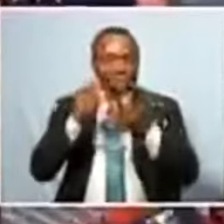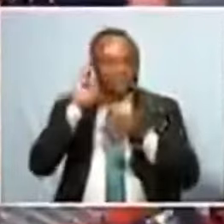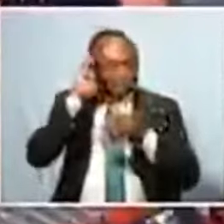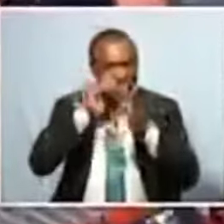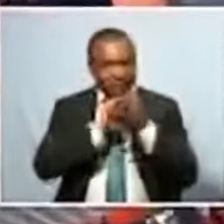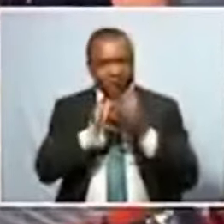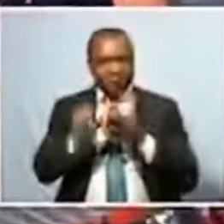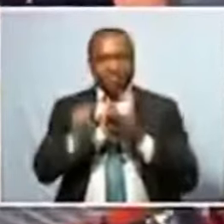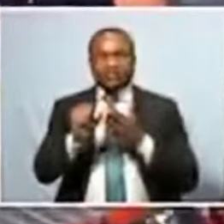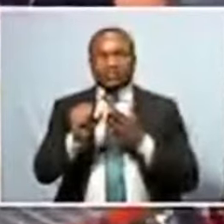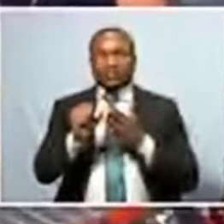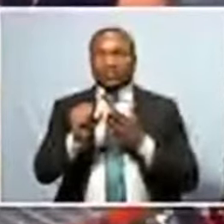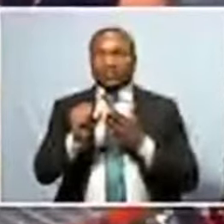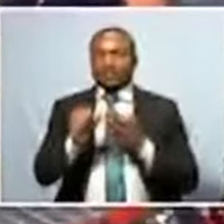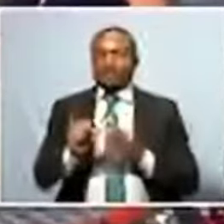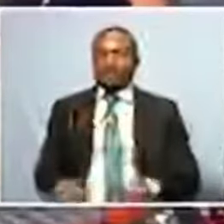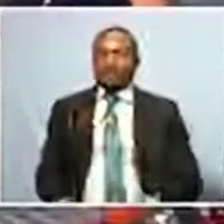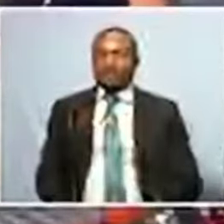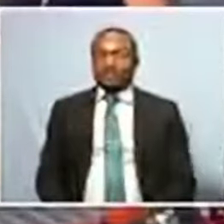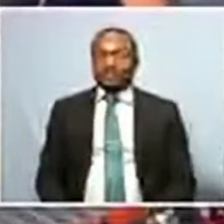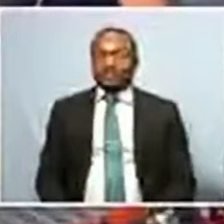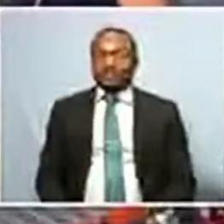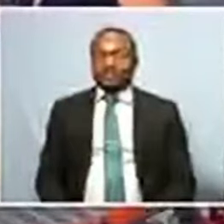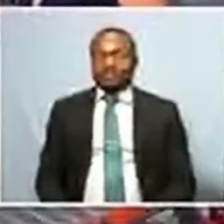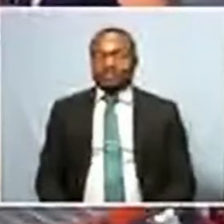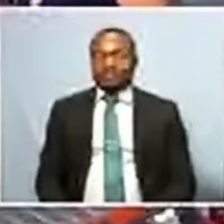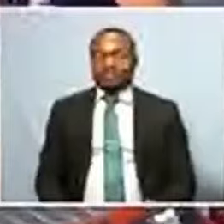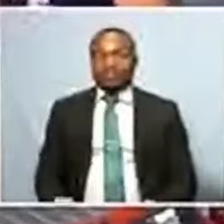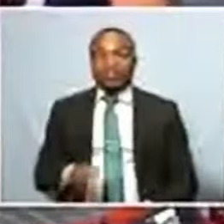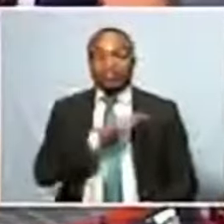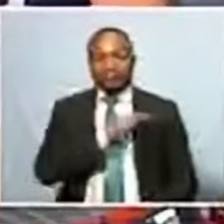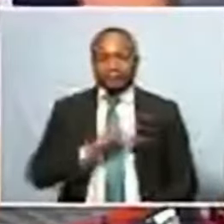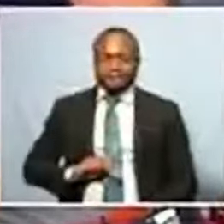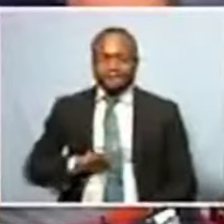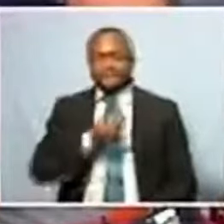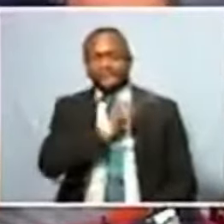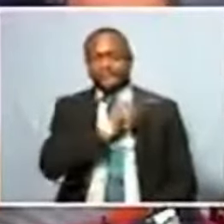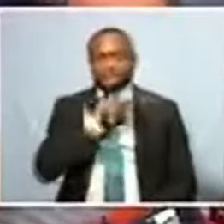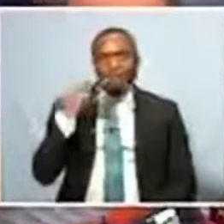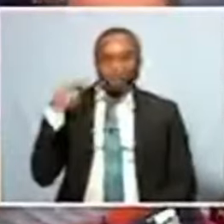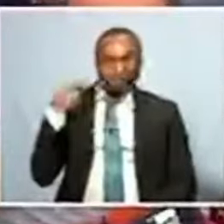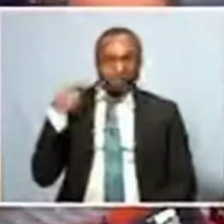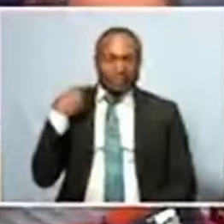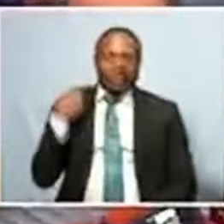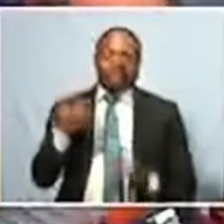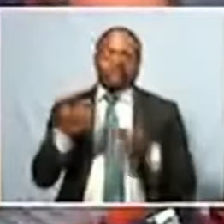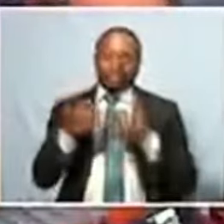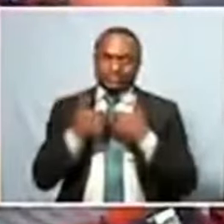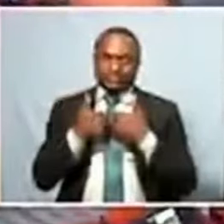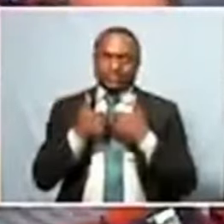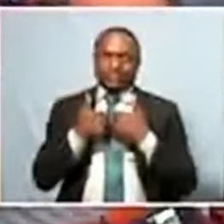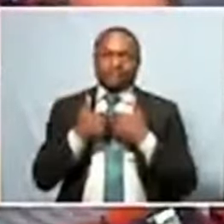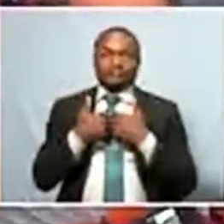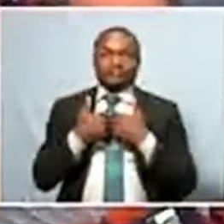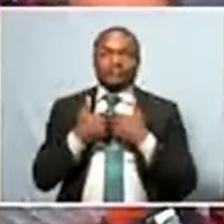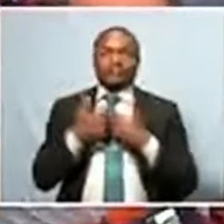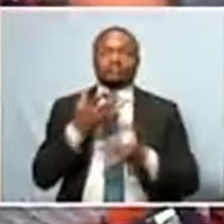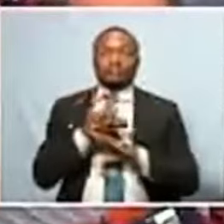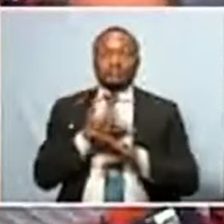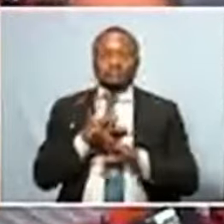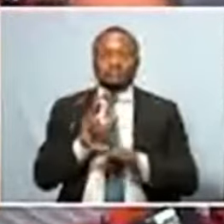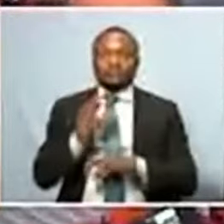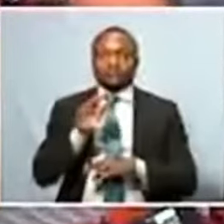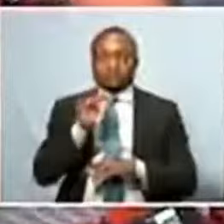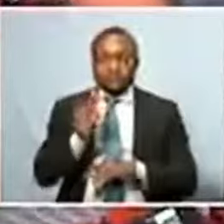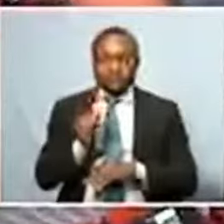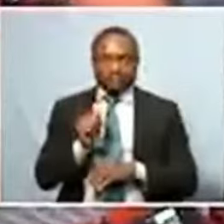on the continued denial of visas to members of Parliament despite having diplomatic passports. Yes,